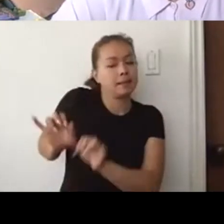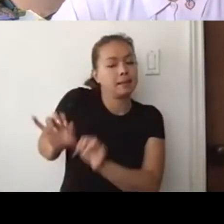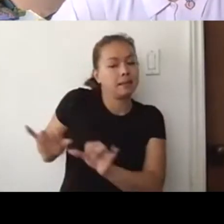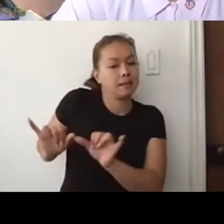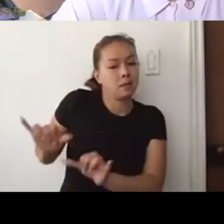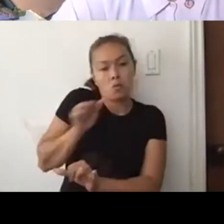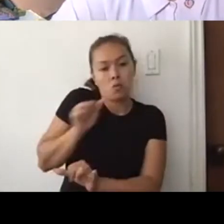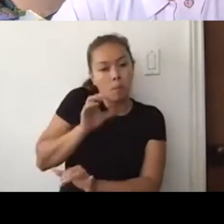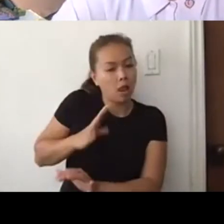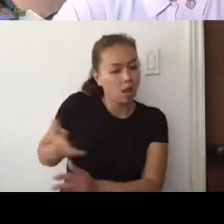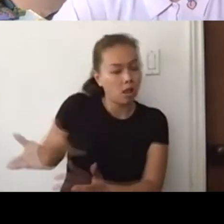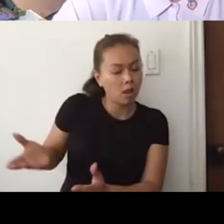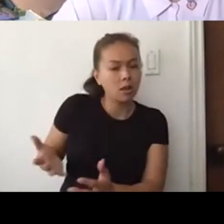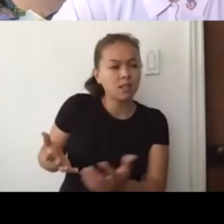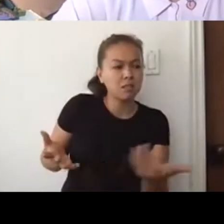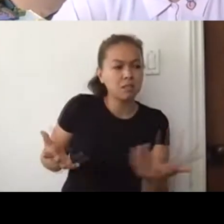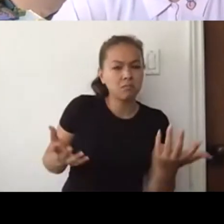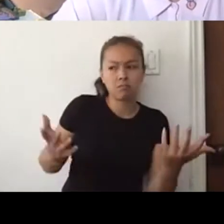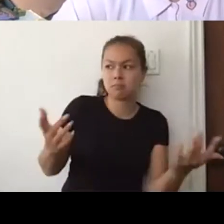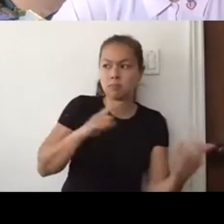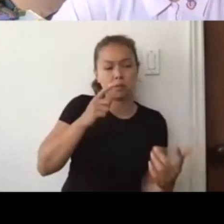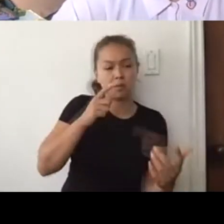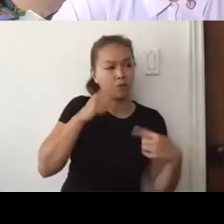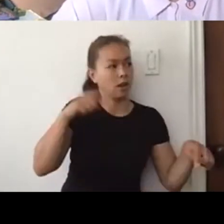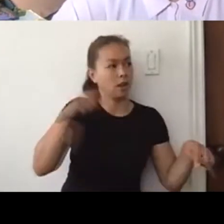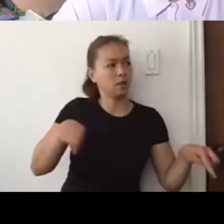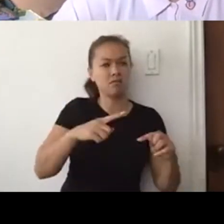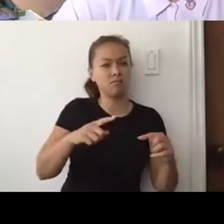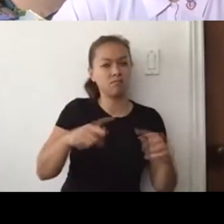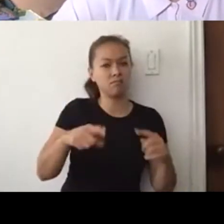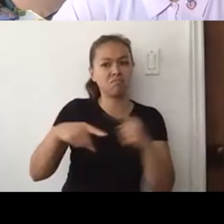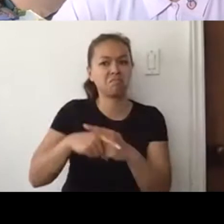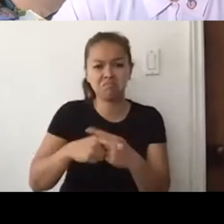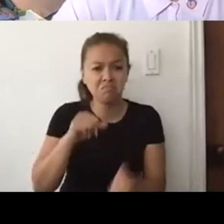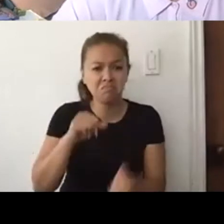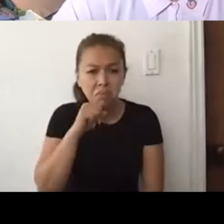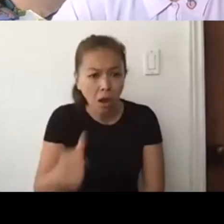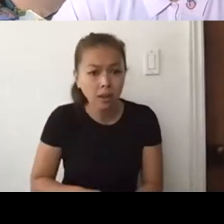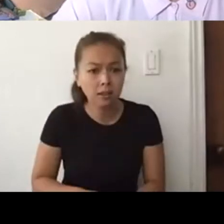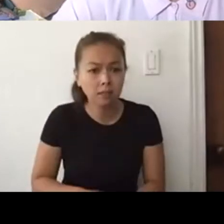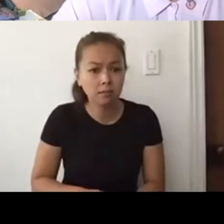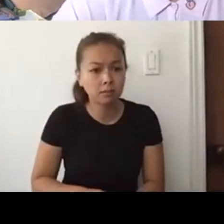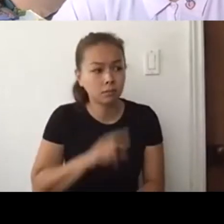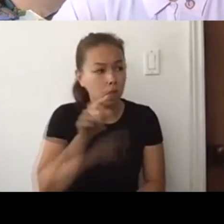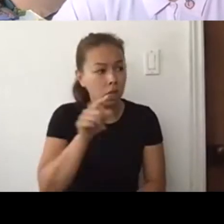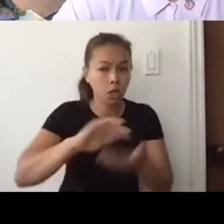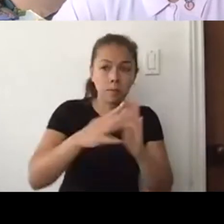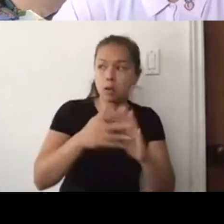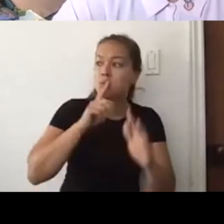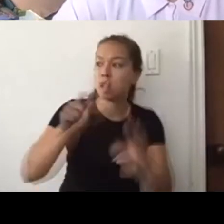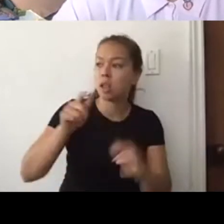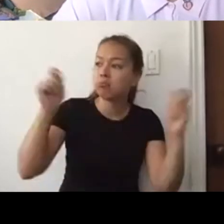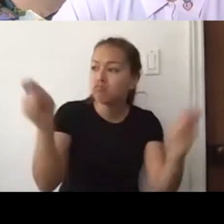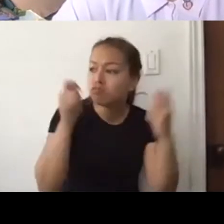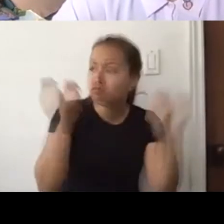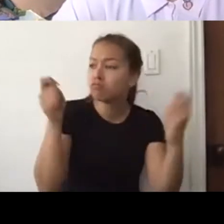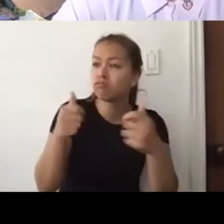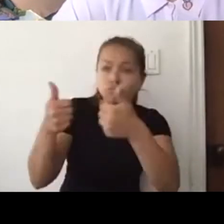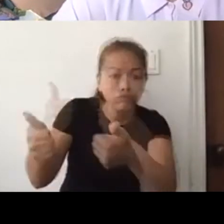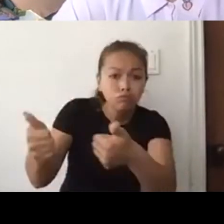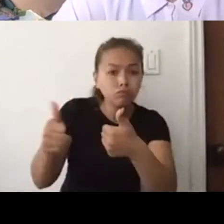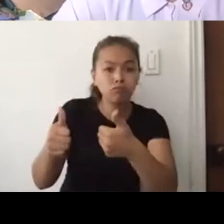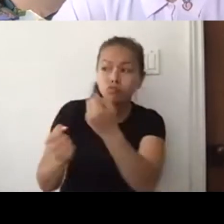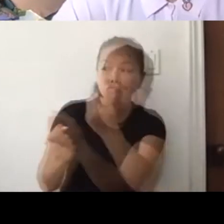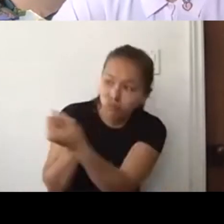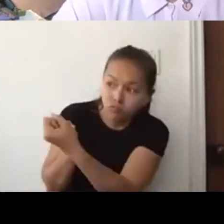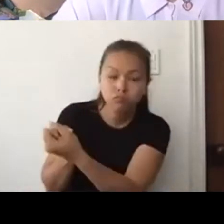so those are just a couple of examples of how gender norms are really, they really affect.